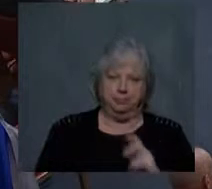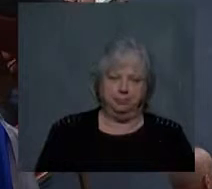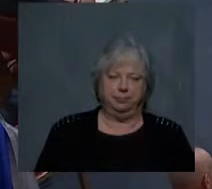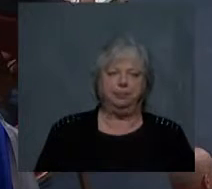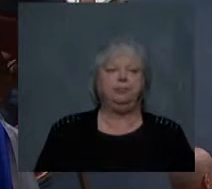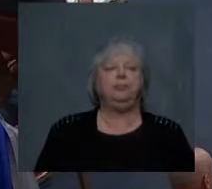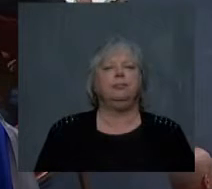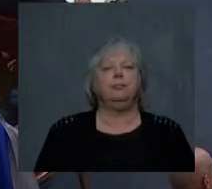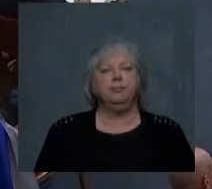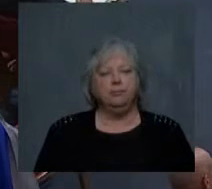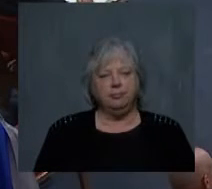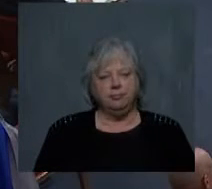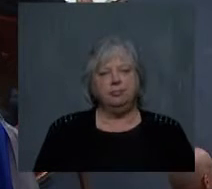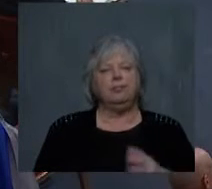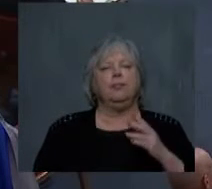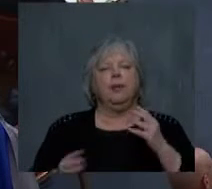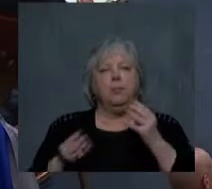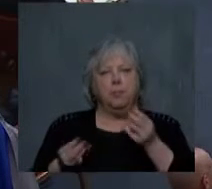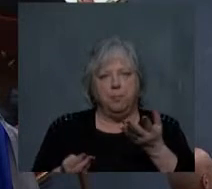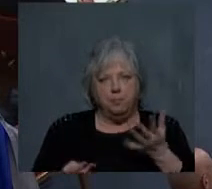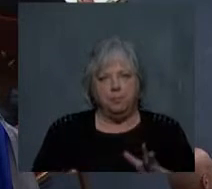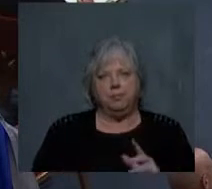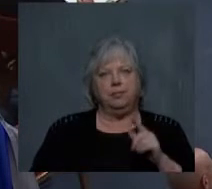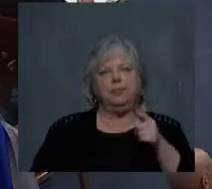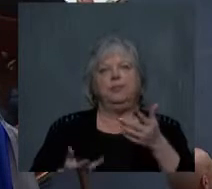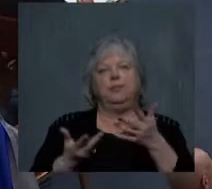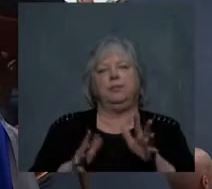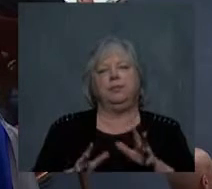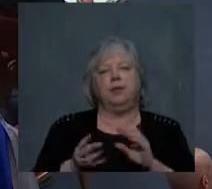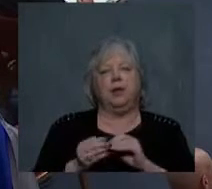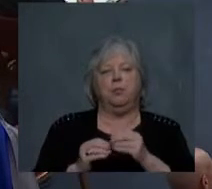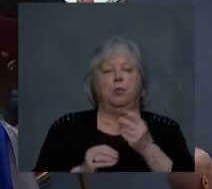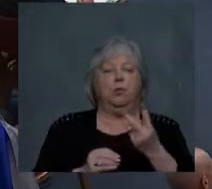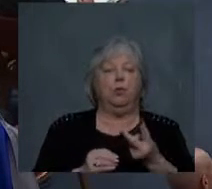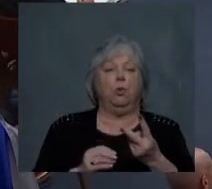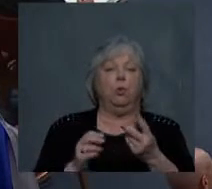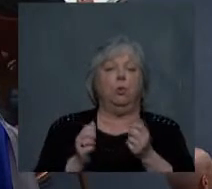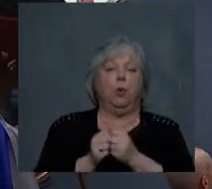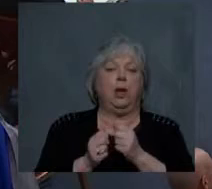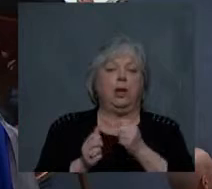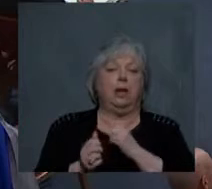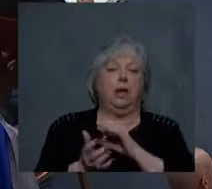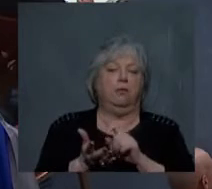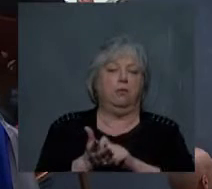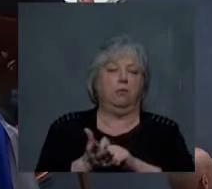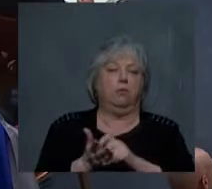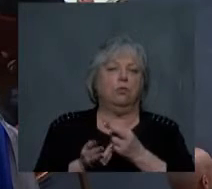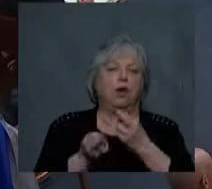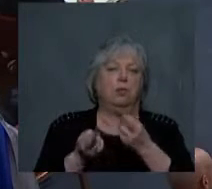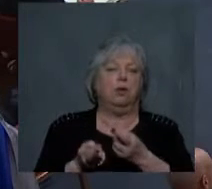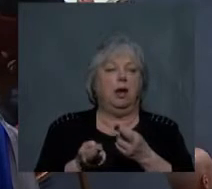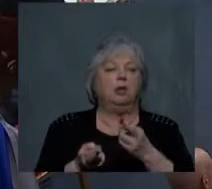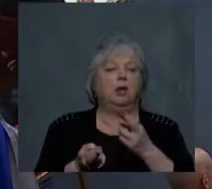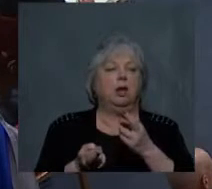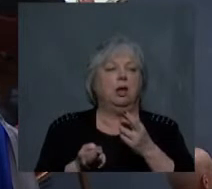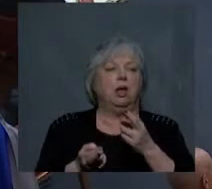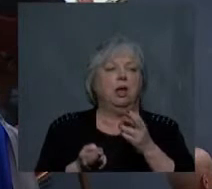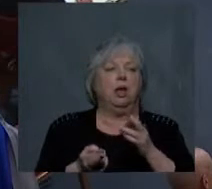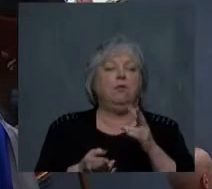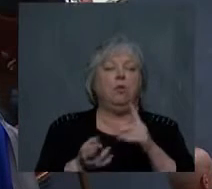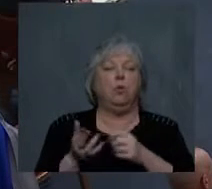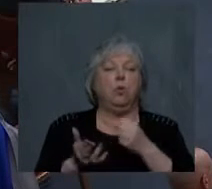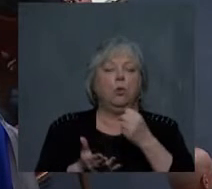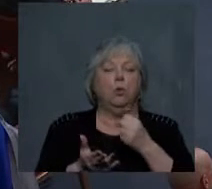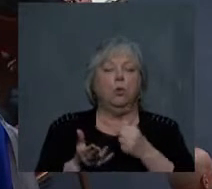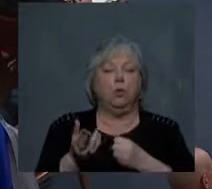We have a motion and a second to approve this item number 2 as written with staff recommendations. Those approve this item, raise your